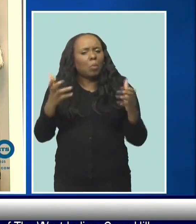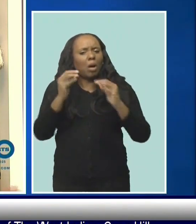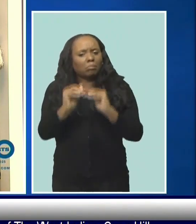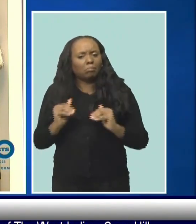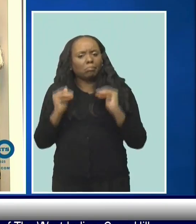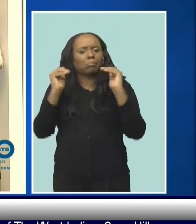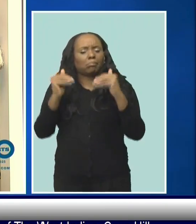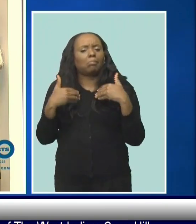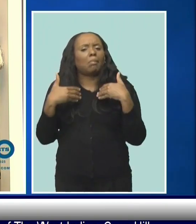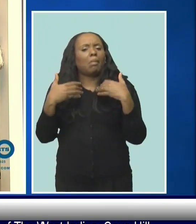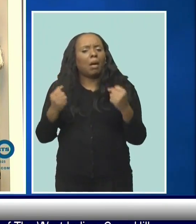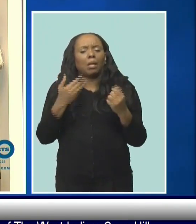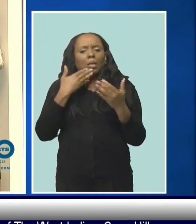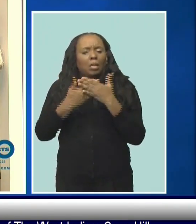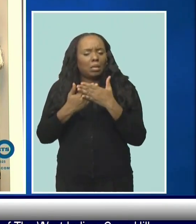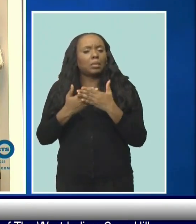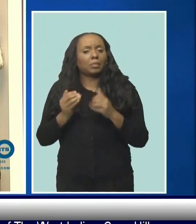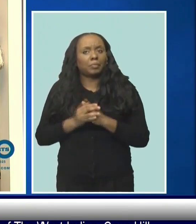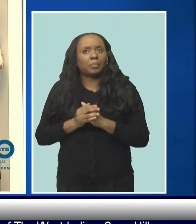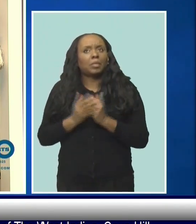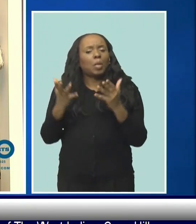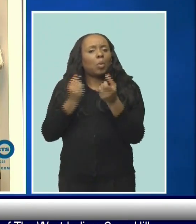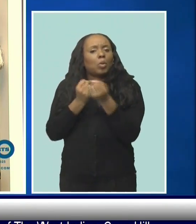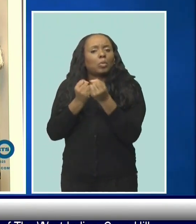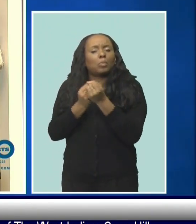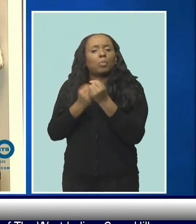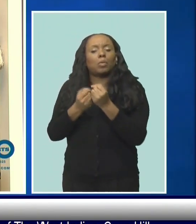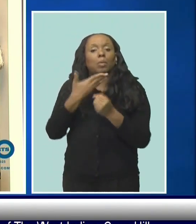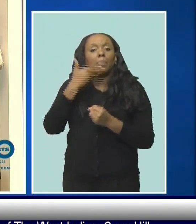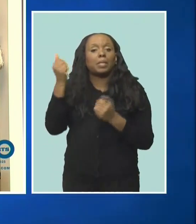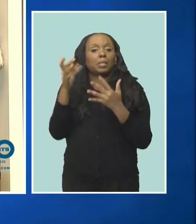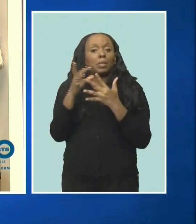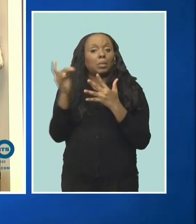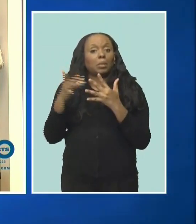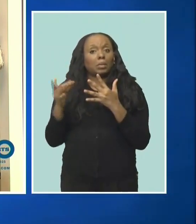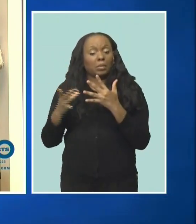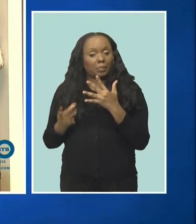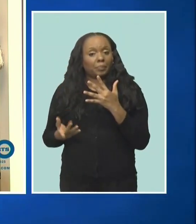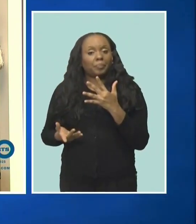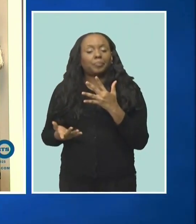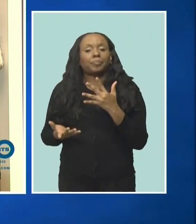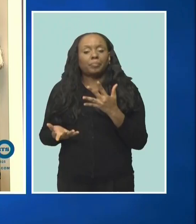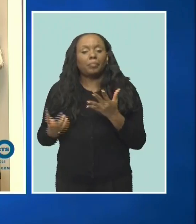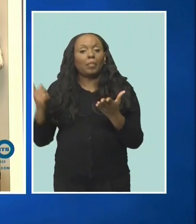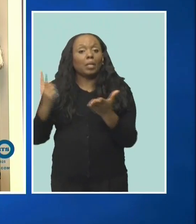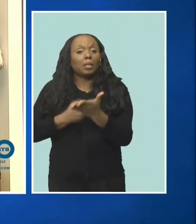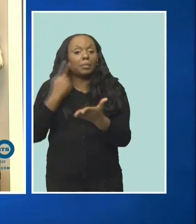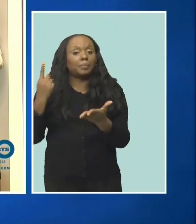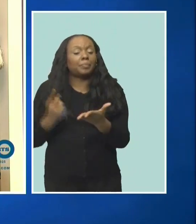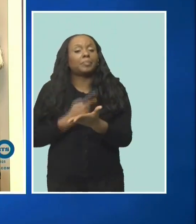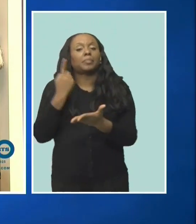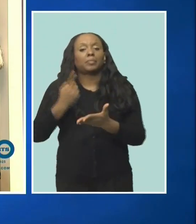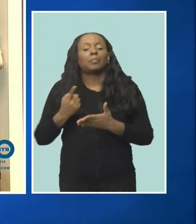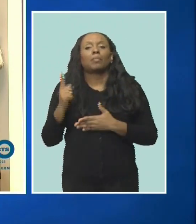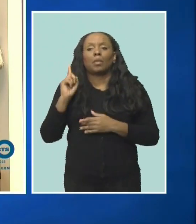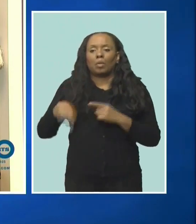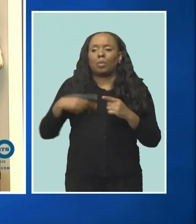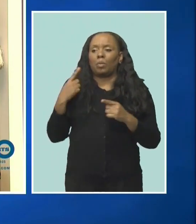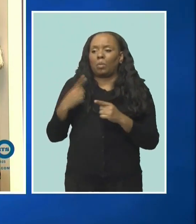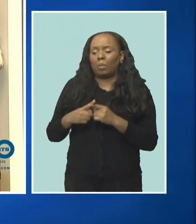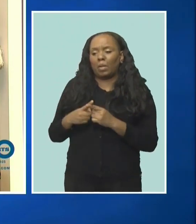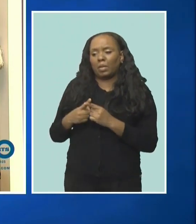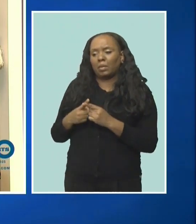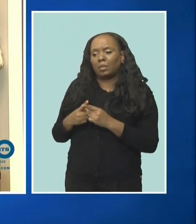by living in conditions that support those types of choices. And what we tend to see is that when we introduce our